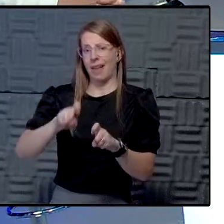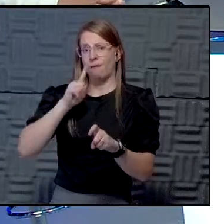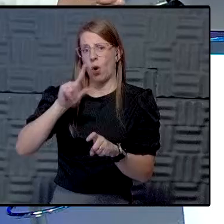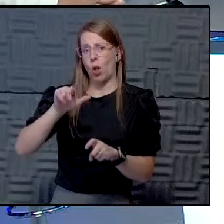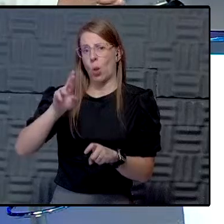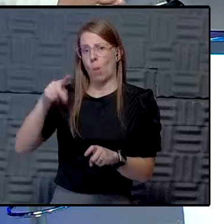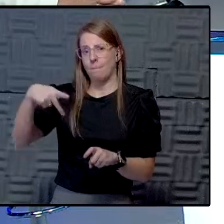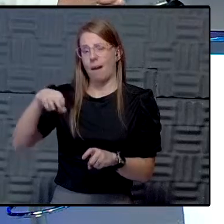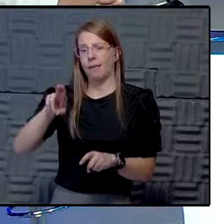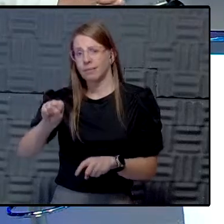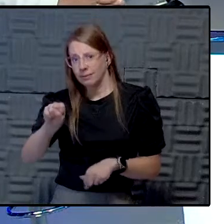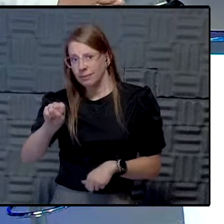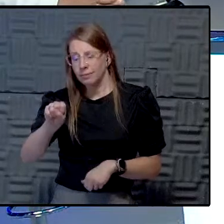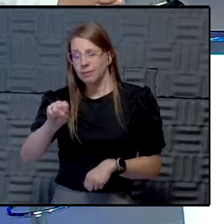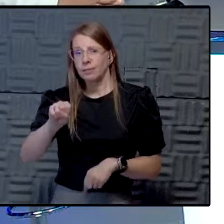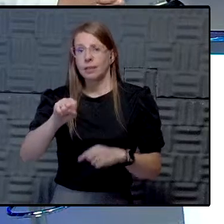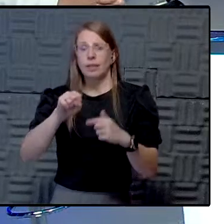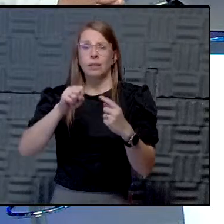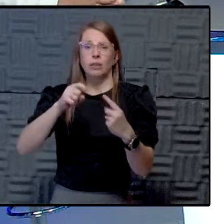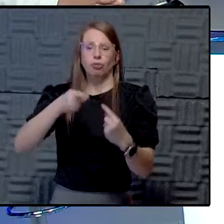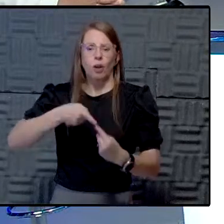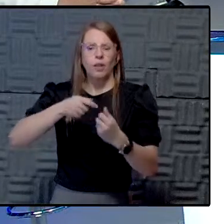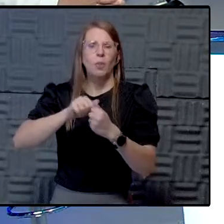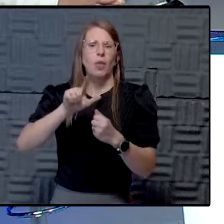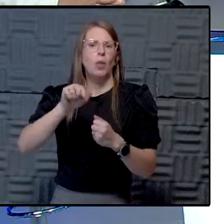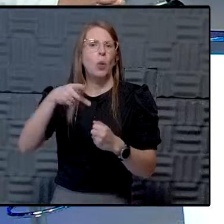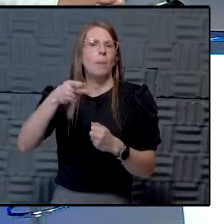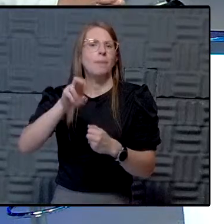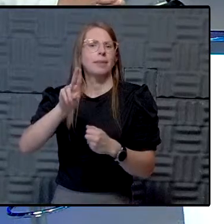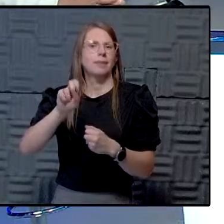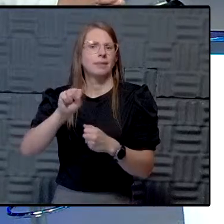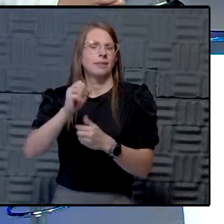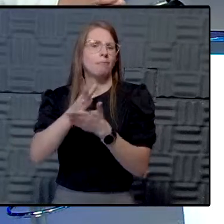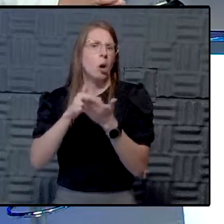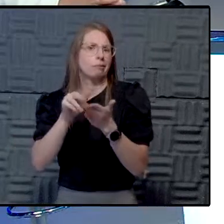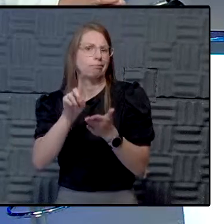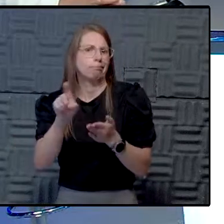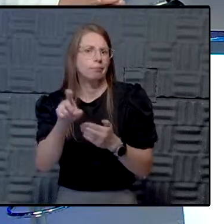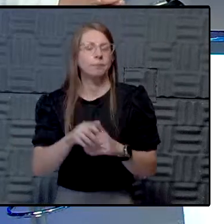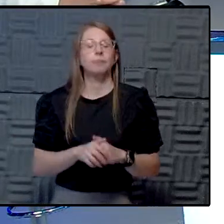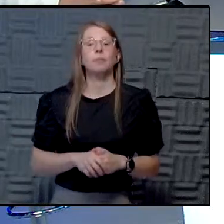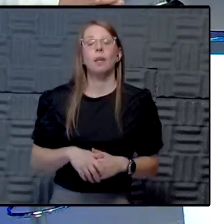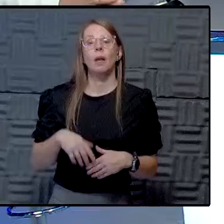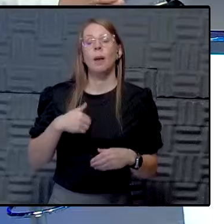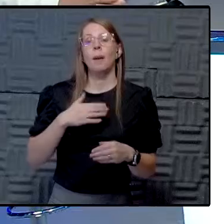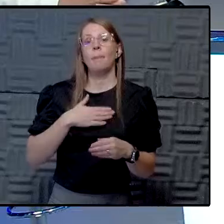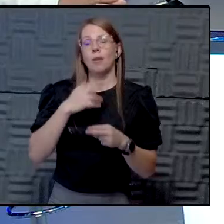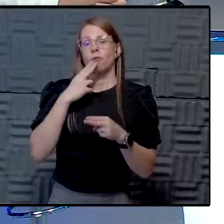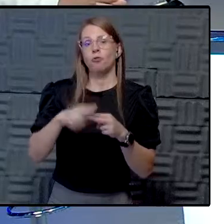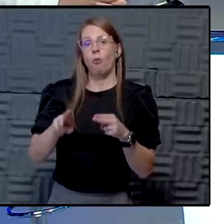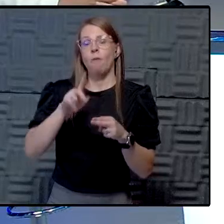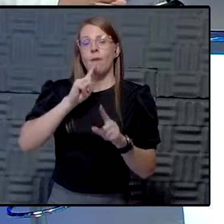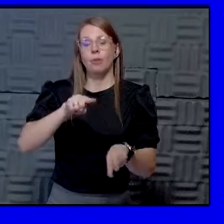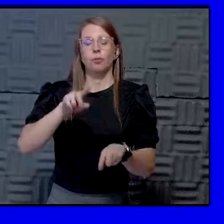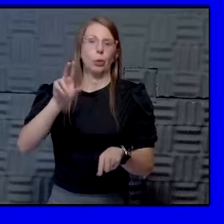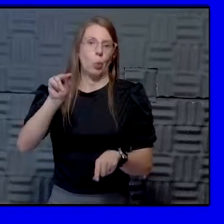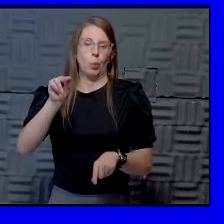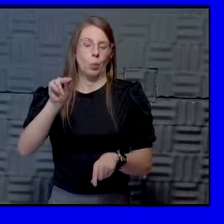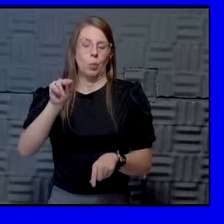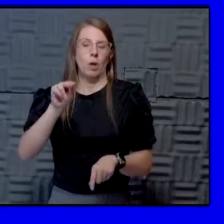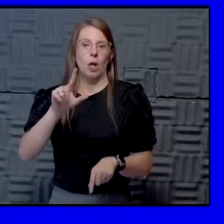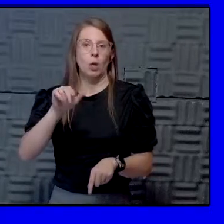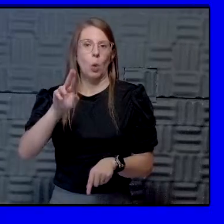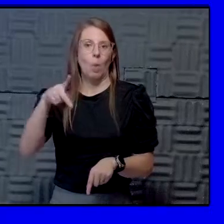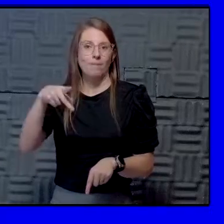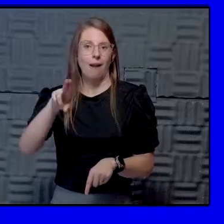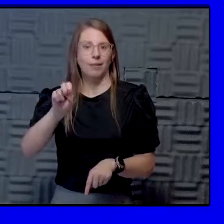for lupus? I think they're having and struggling with the lupus. Yeah. So my short answer is going to be no. We know that lupus